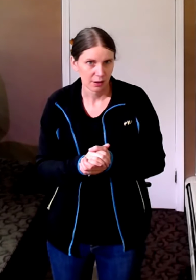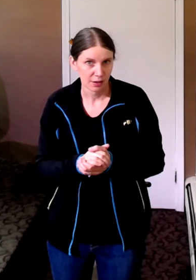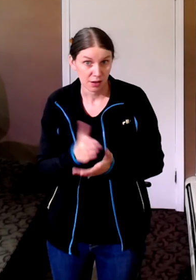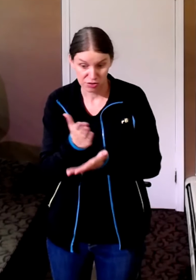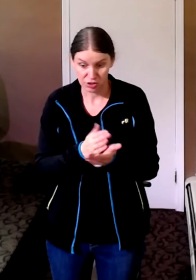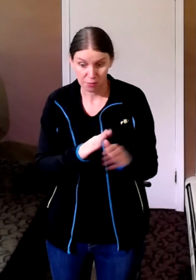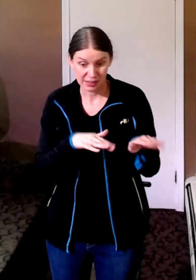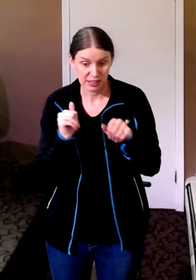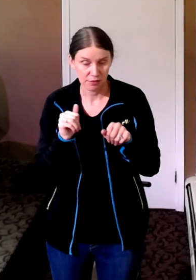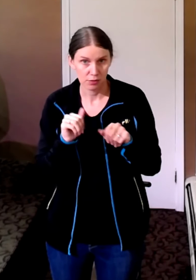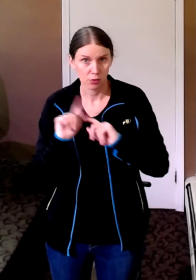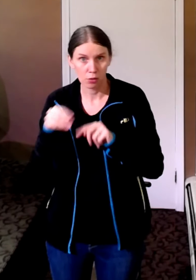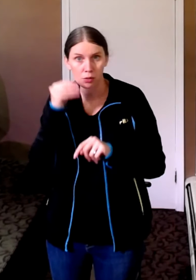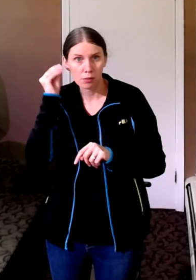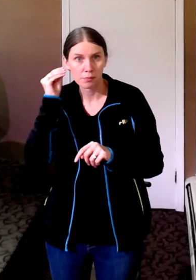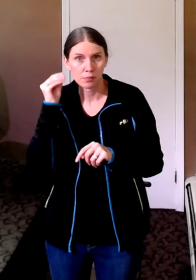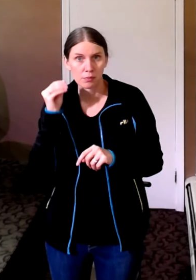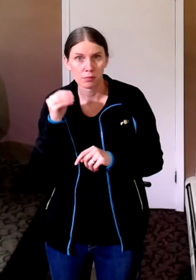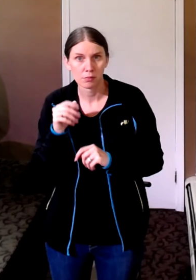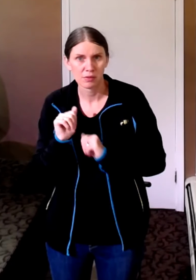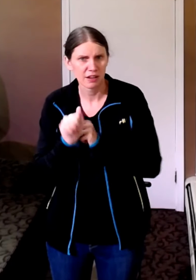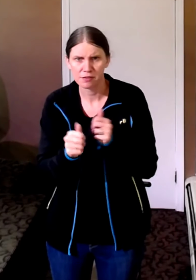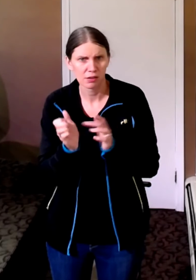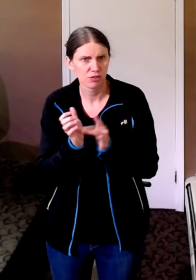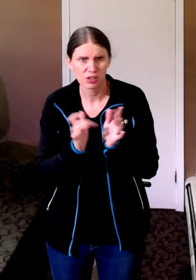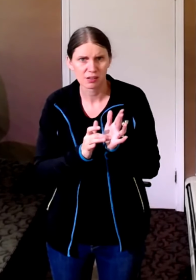home. They didn't follow him.